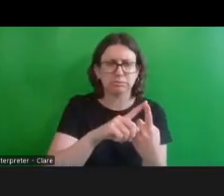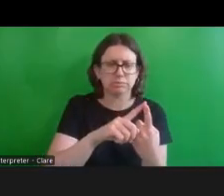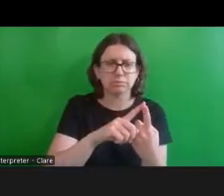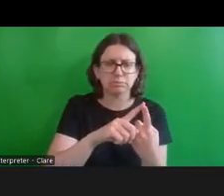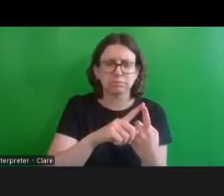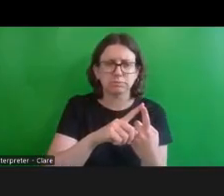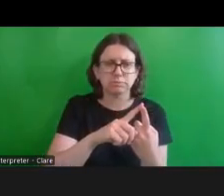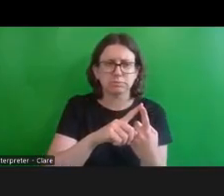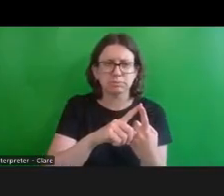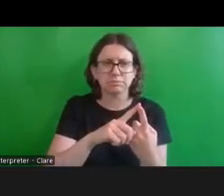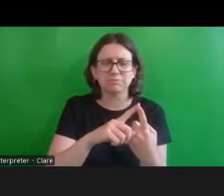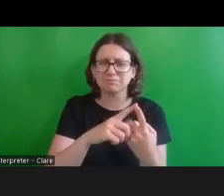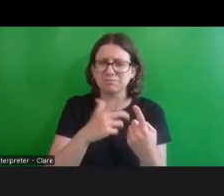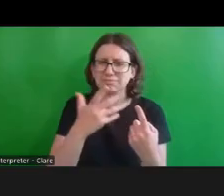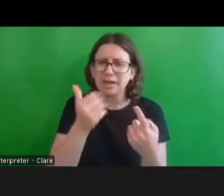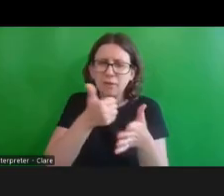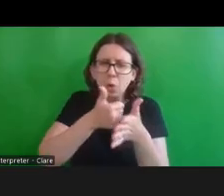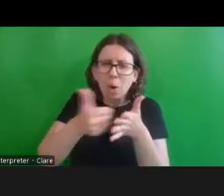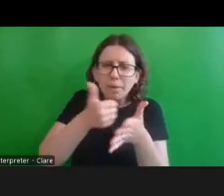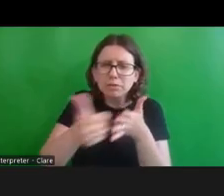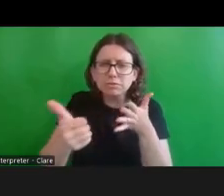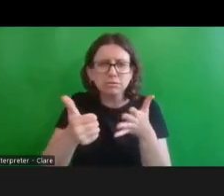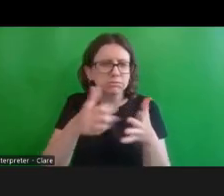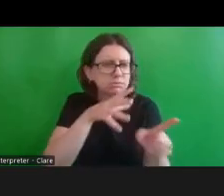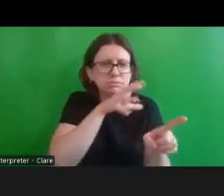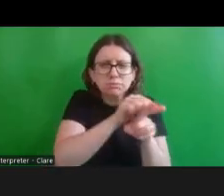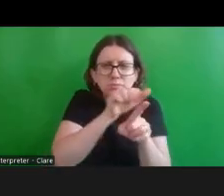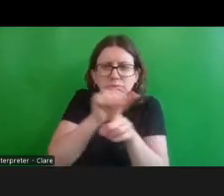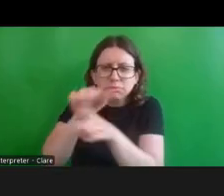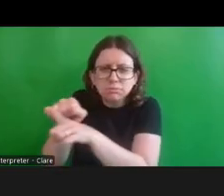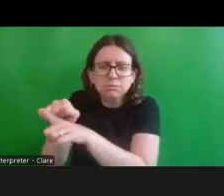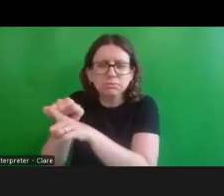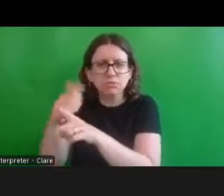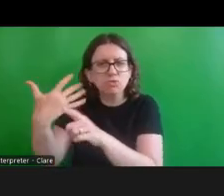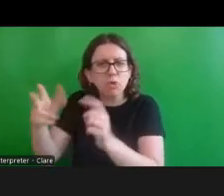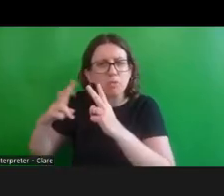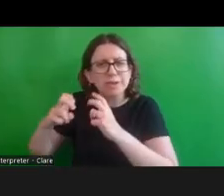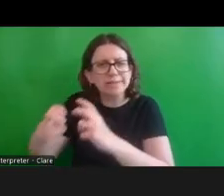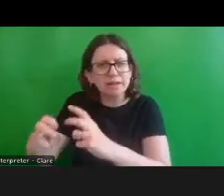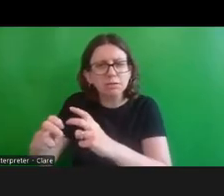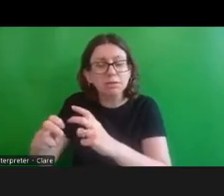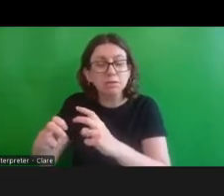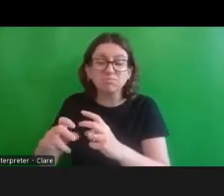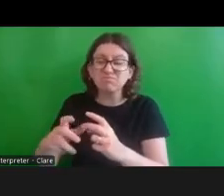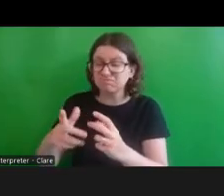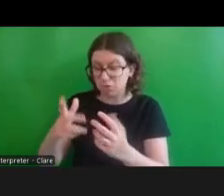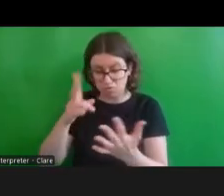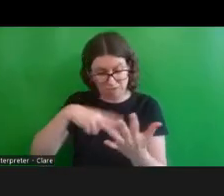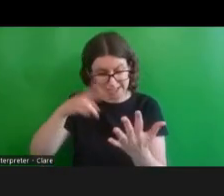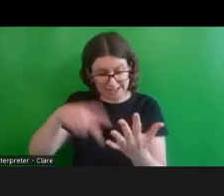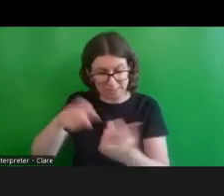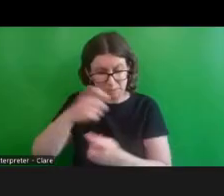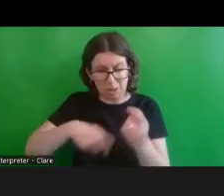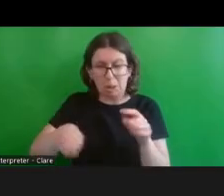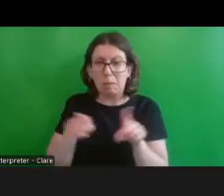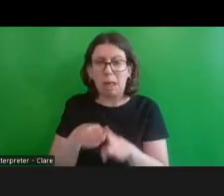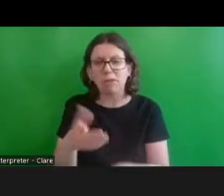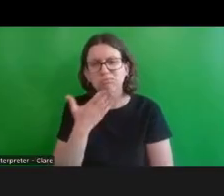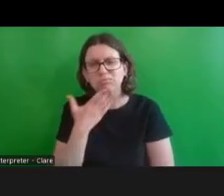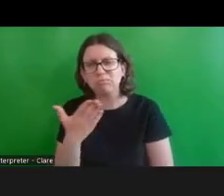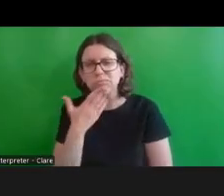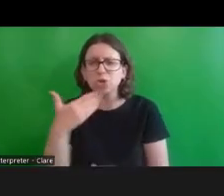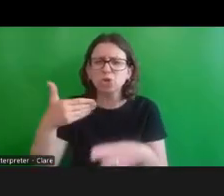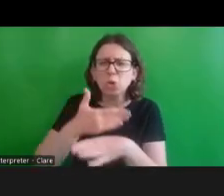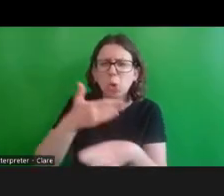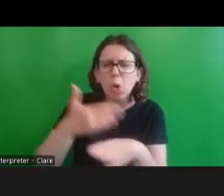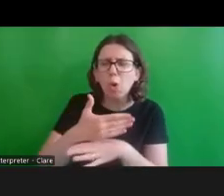there's one common thread that's coming out in our research and analysis, that reading has increasingly been seen as a chore. So for parents, it's been seen